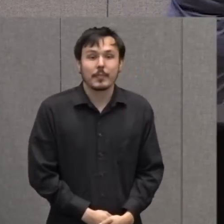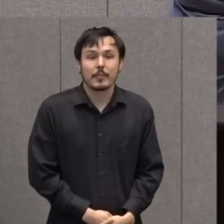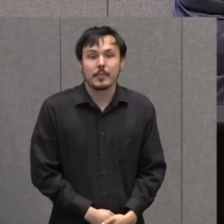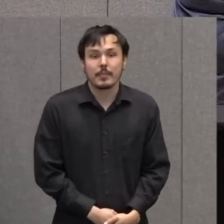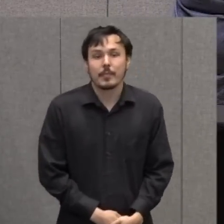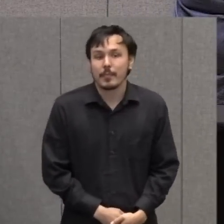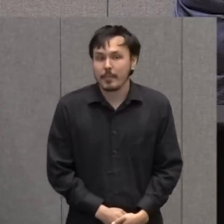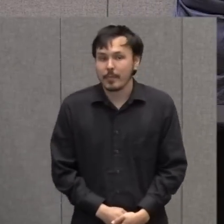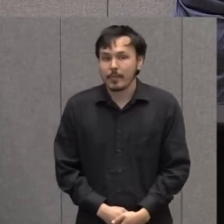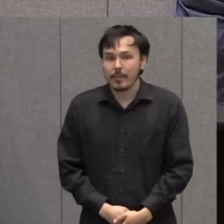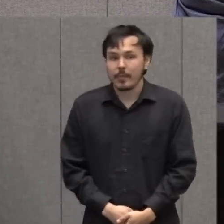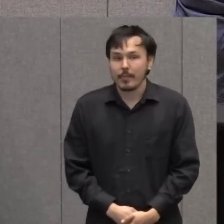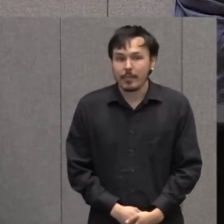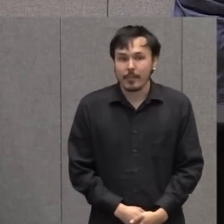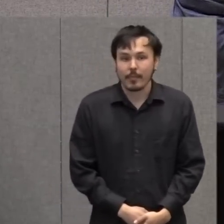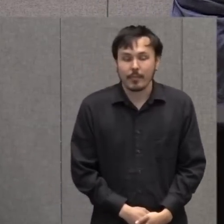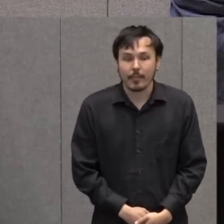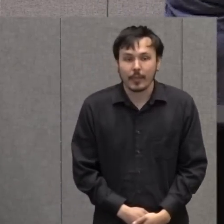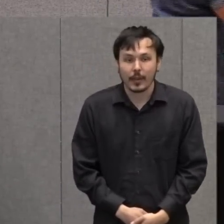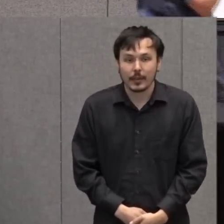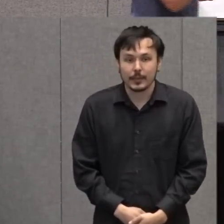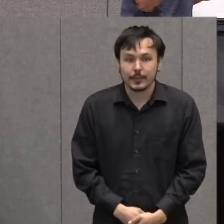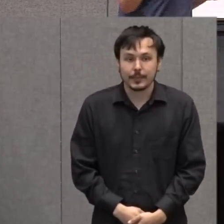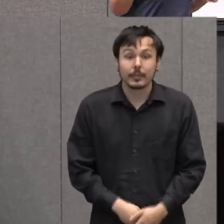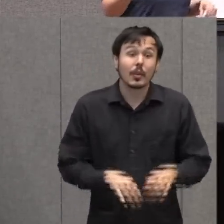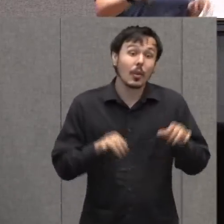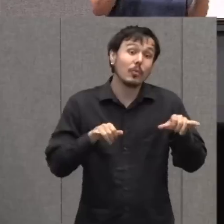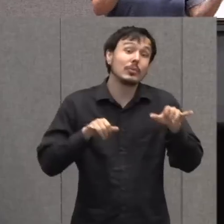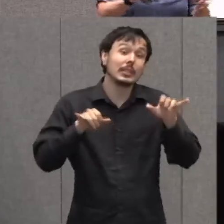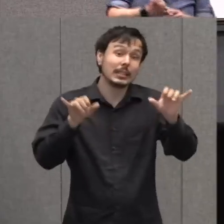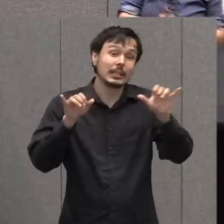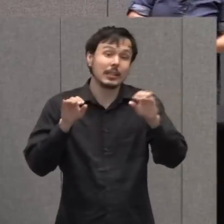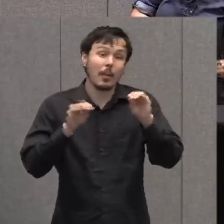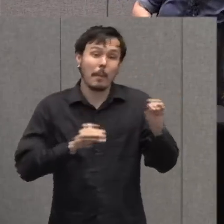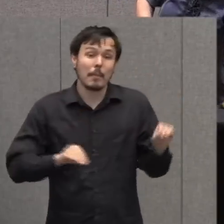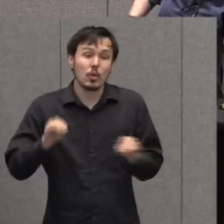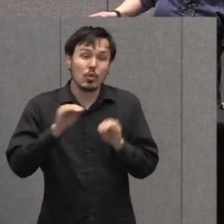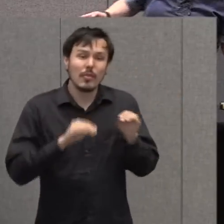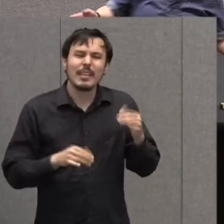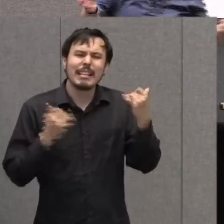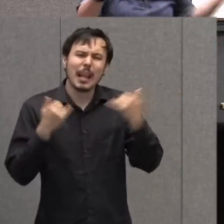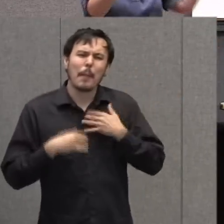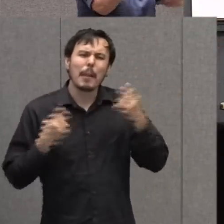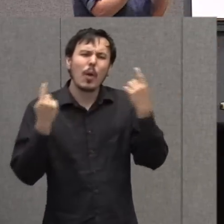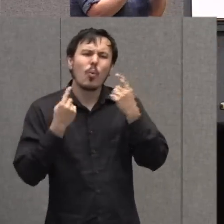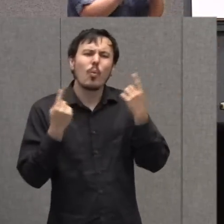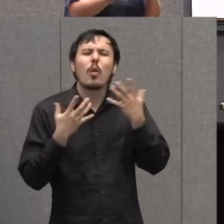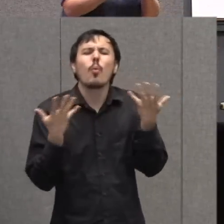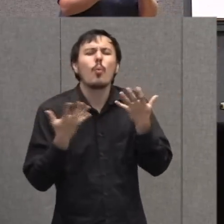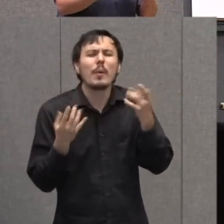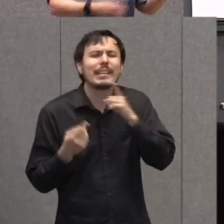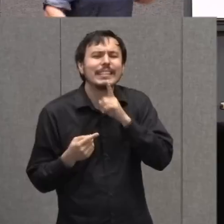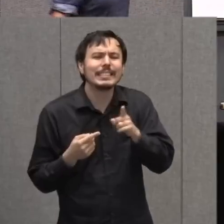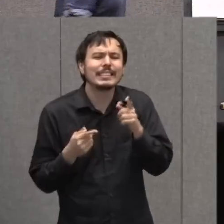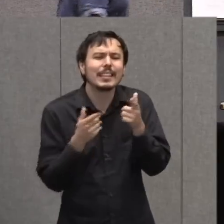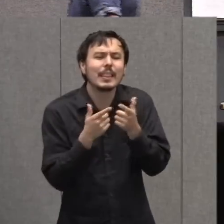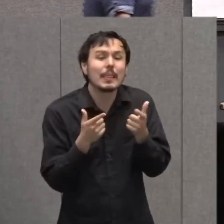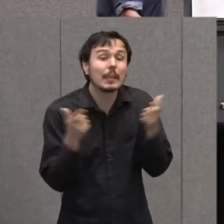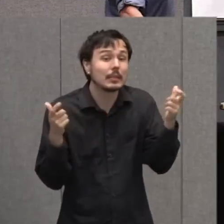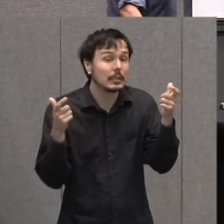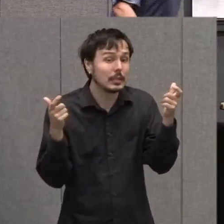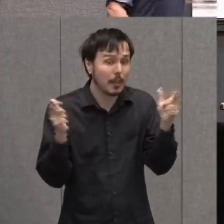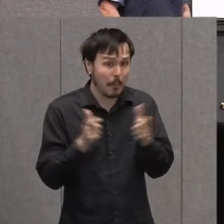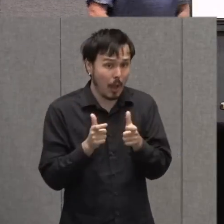Because we're going to move them around. Okay. We're still going to move them around because now I'm wondering, can we make, what's the smallest number we could